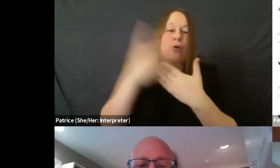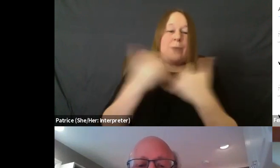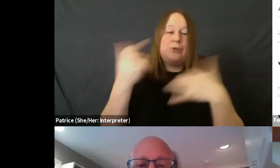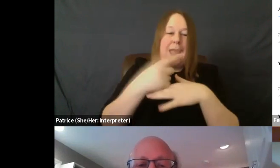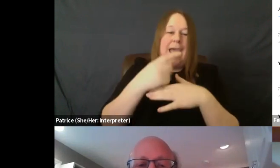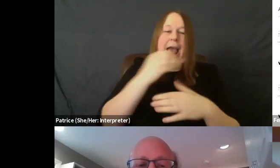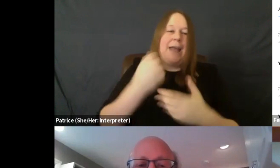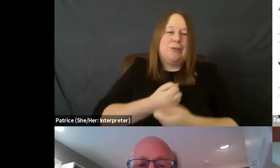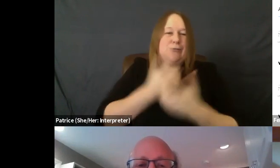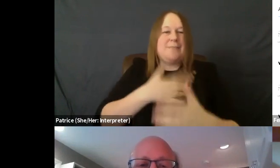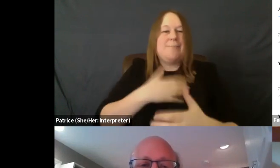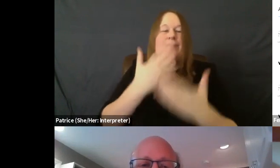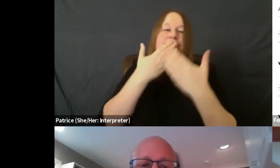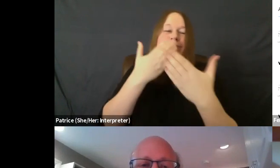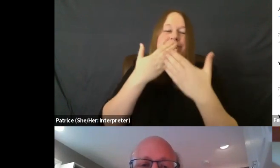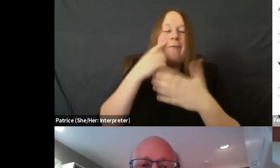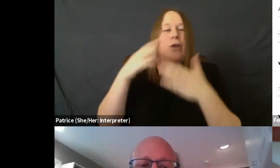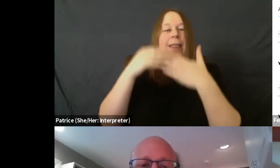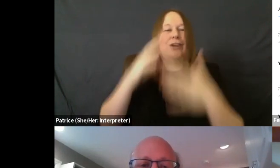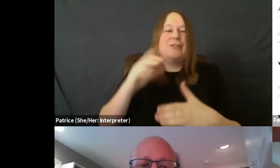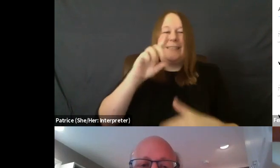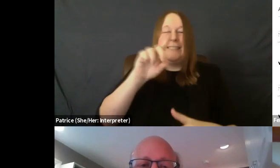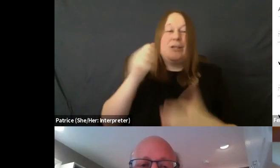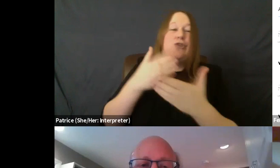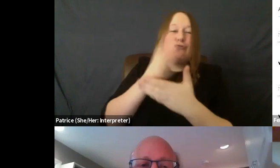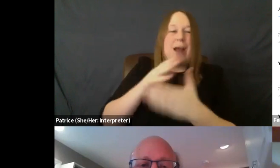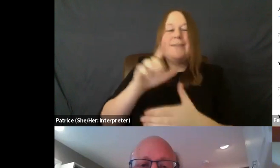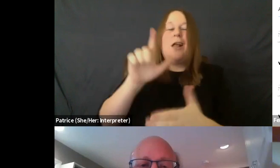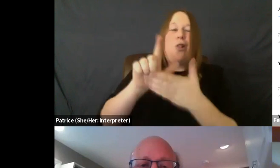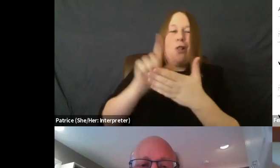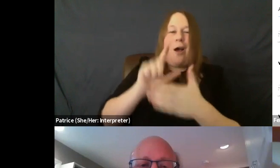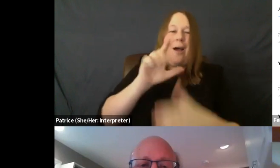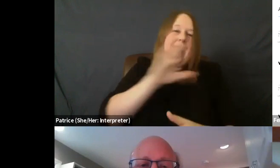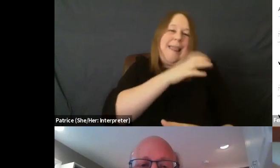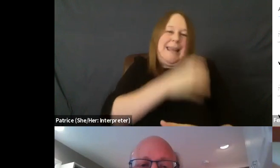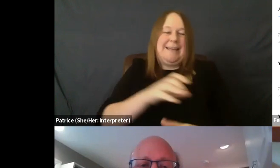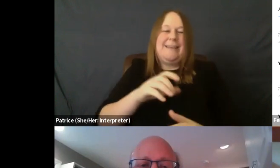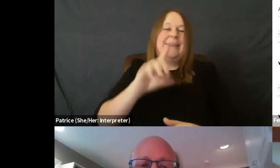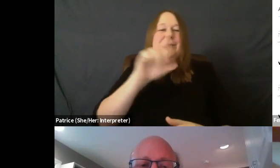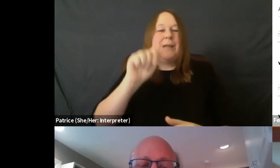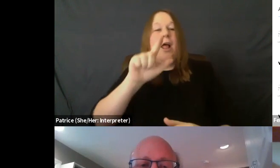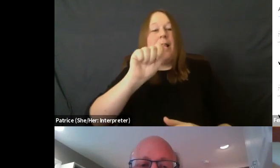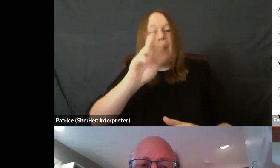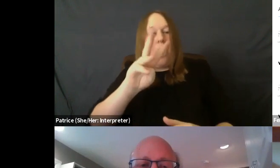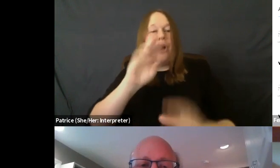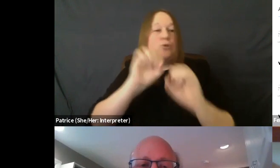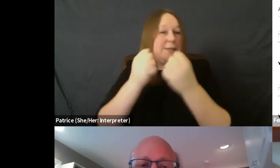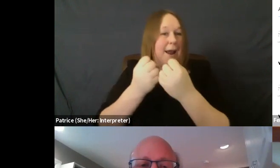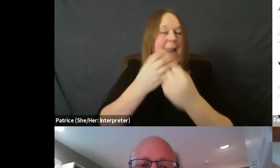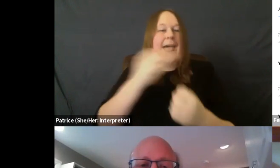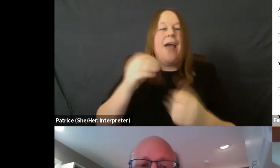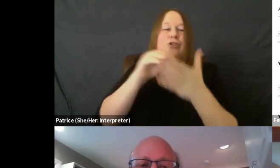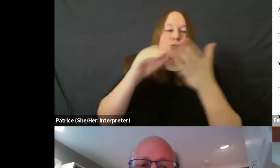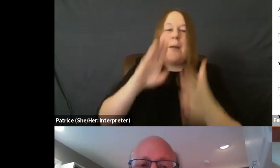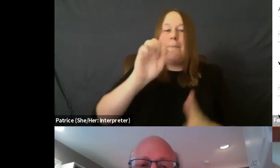express my gratitude to the leaders of the Disability Rights Law Clinic, the Disability Law Society, and the Student